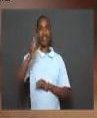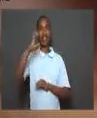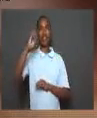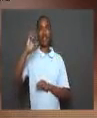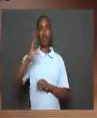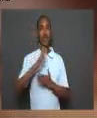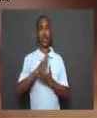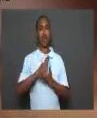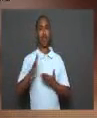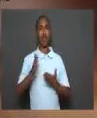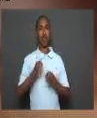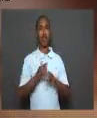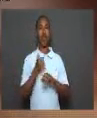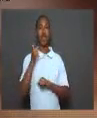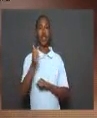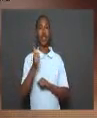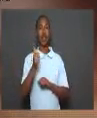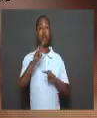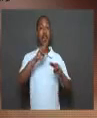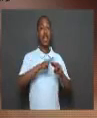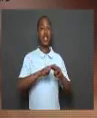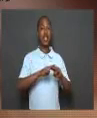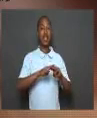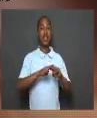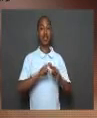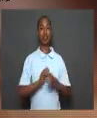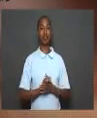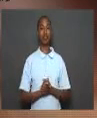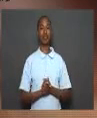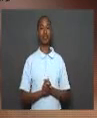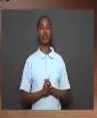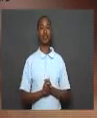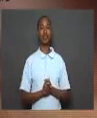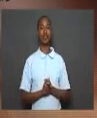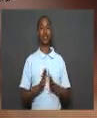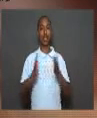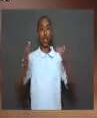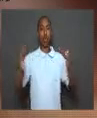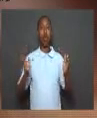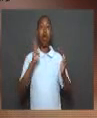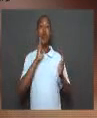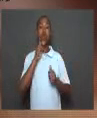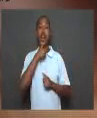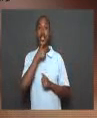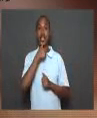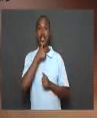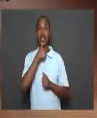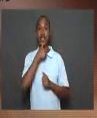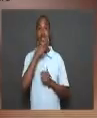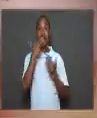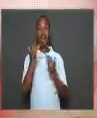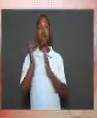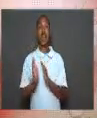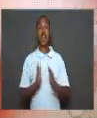from it by placing it in a vat of acid. The skin or hide is now ready